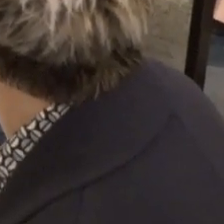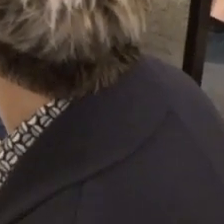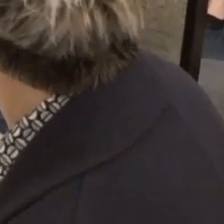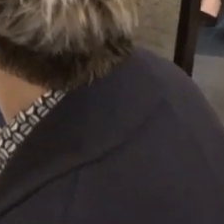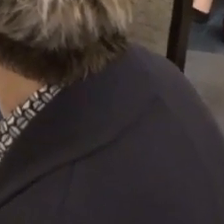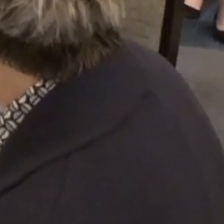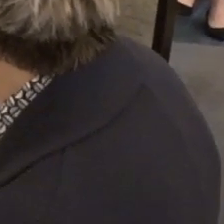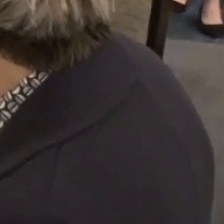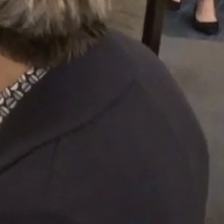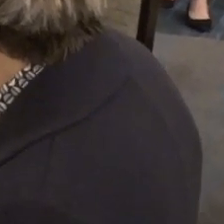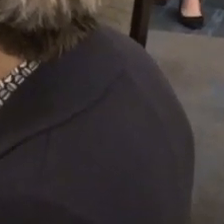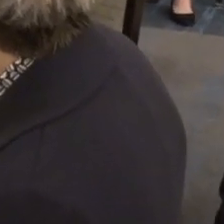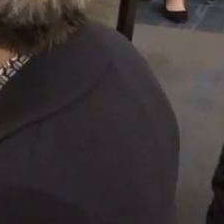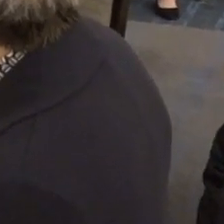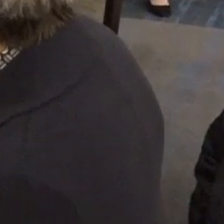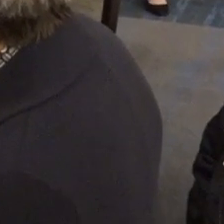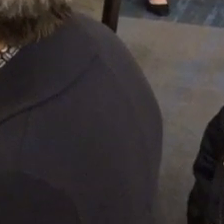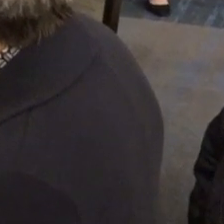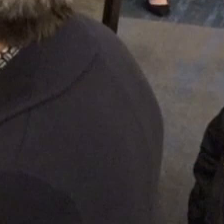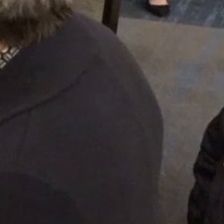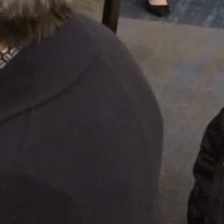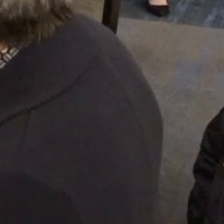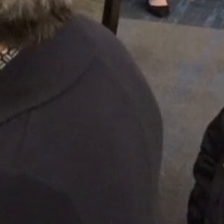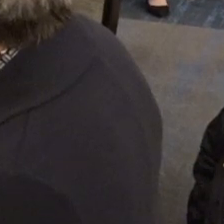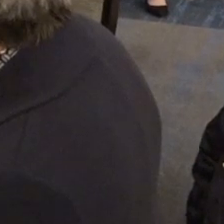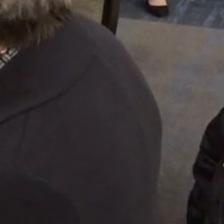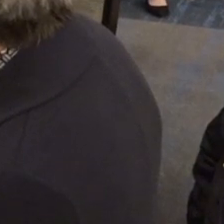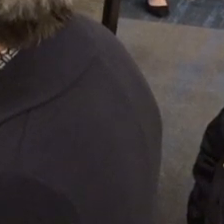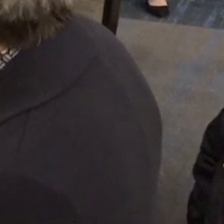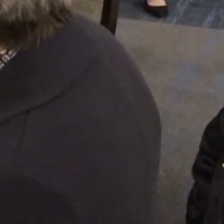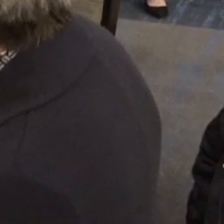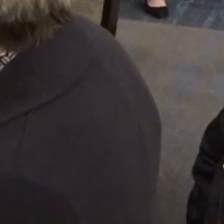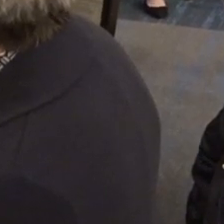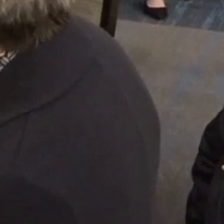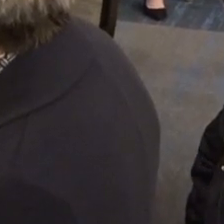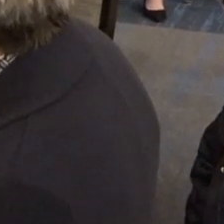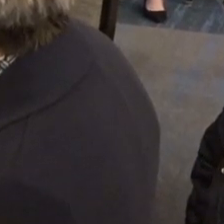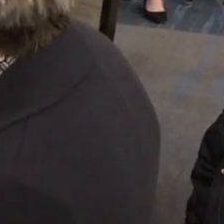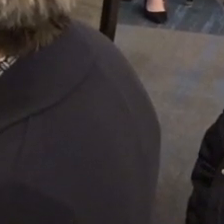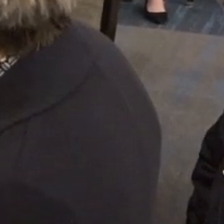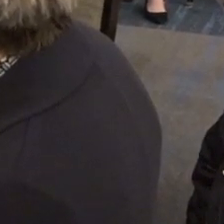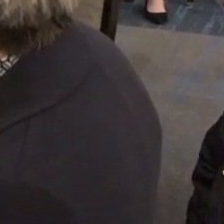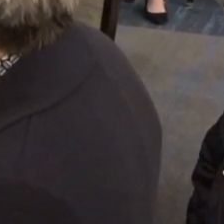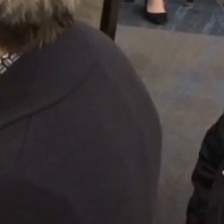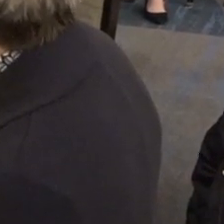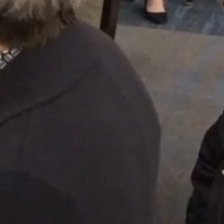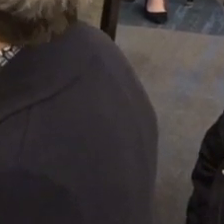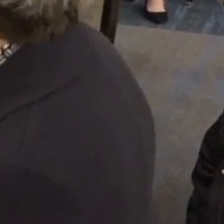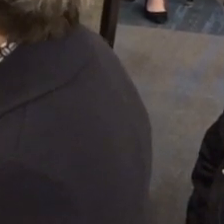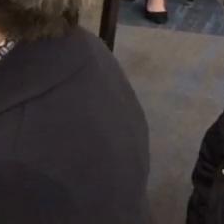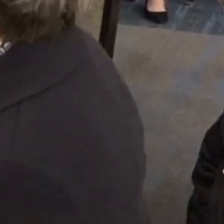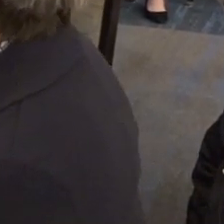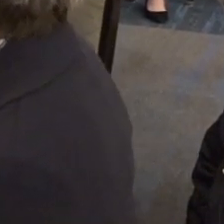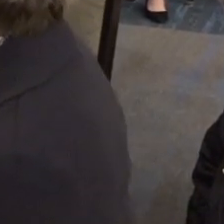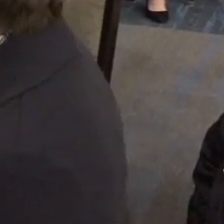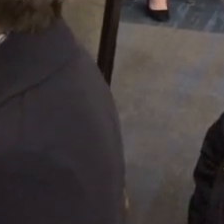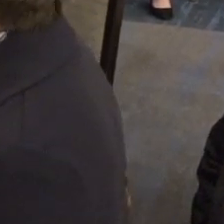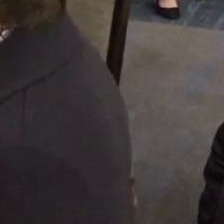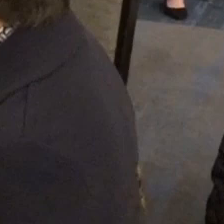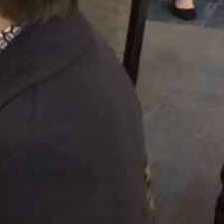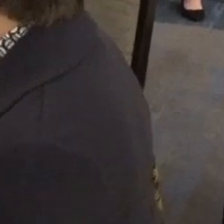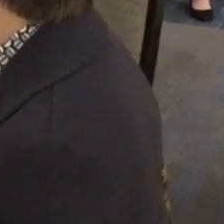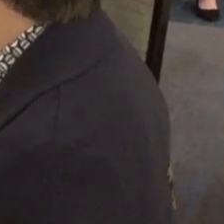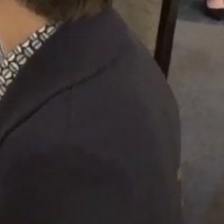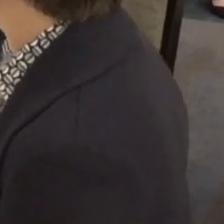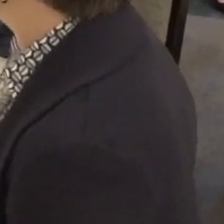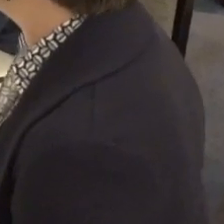I think this pains me more than I can tell you to be having to stand up here and say that. Just losing an employee has a huge impact on an organization. We have to make